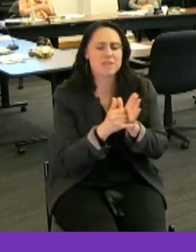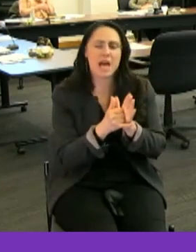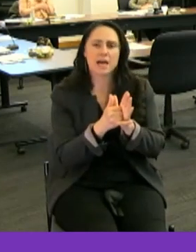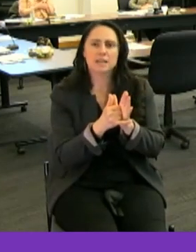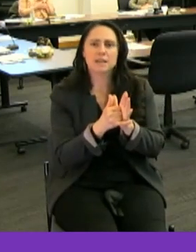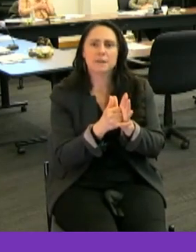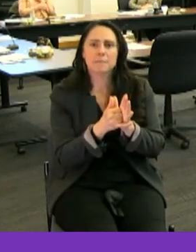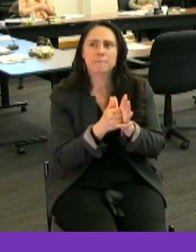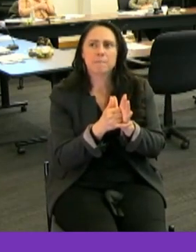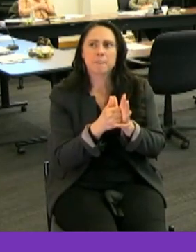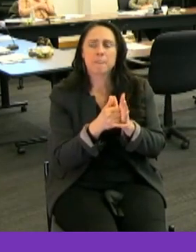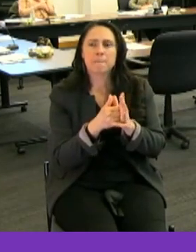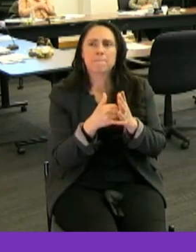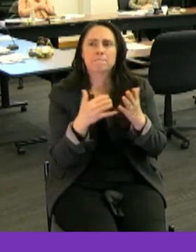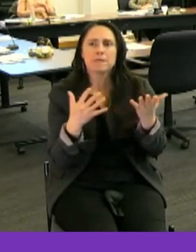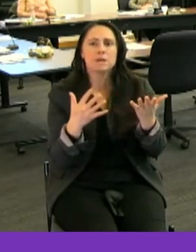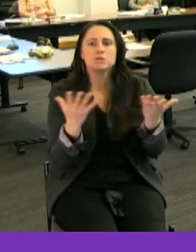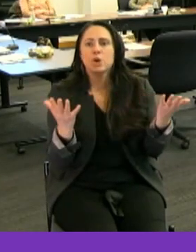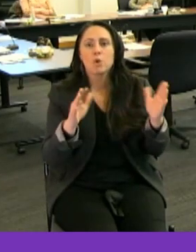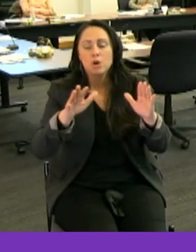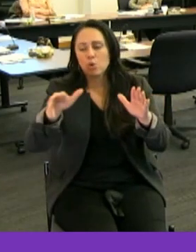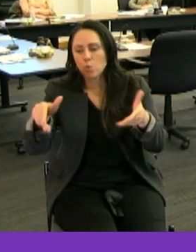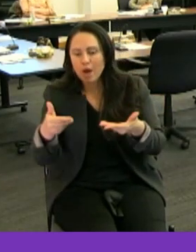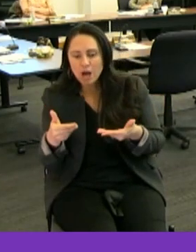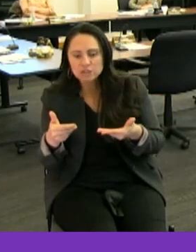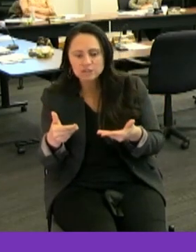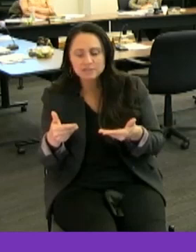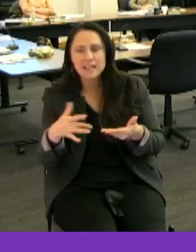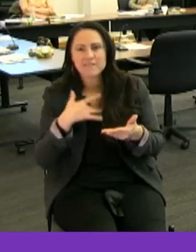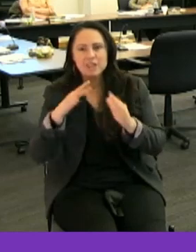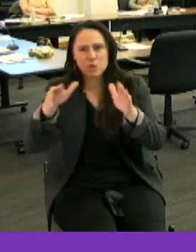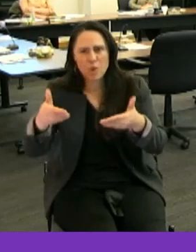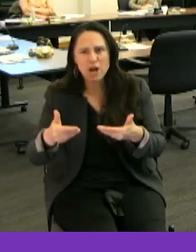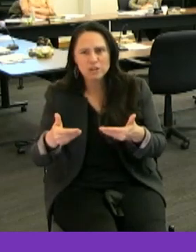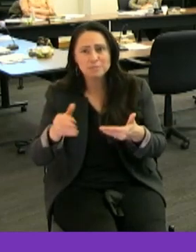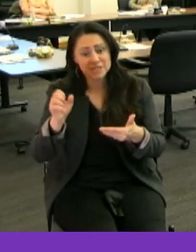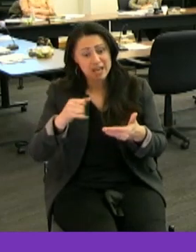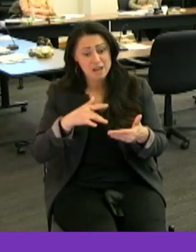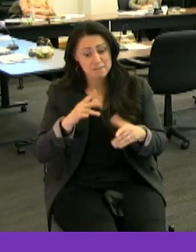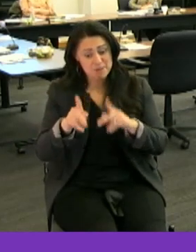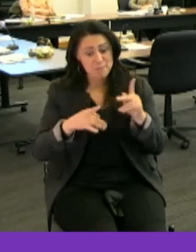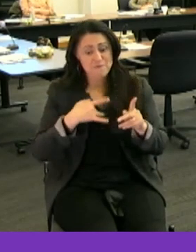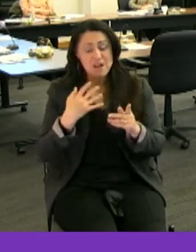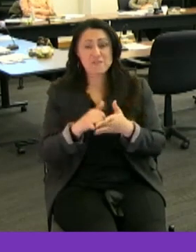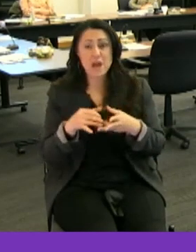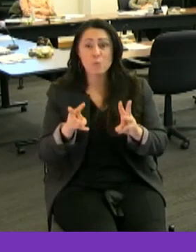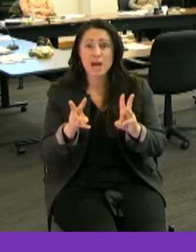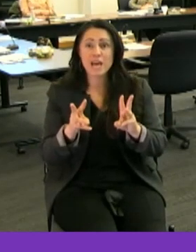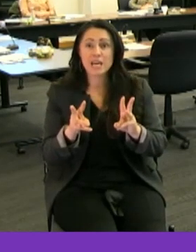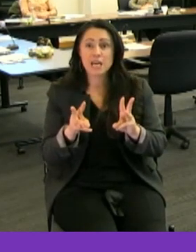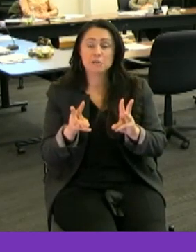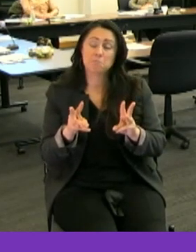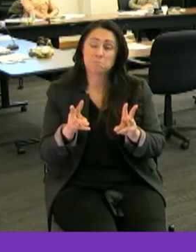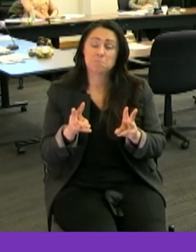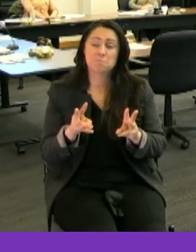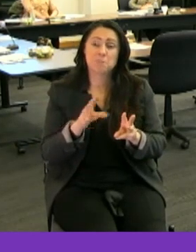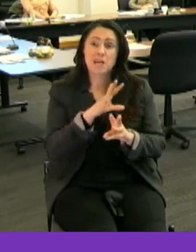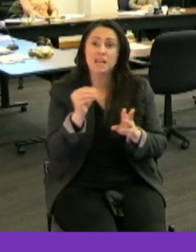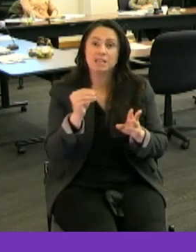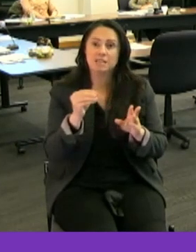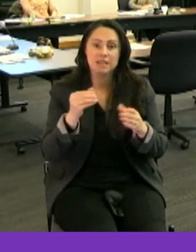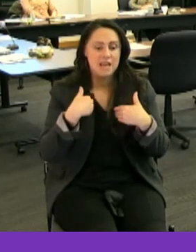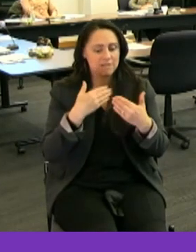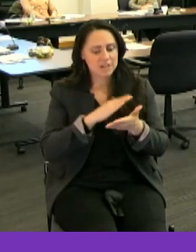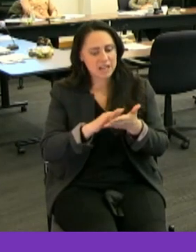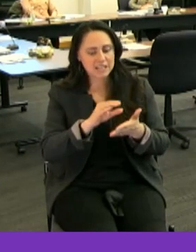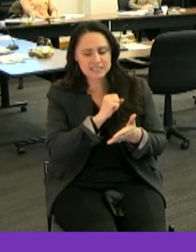them. So welcome-wise, people felt relatively welcomed, and you know, we have a